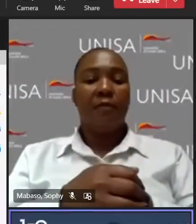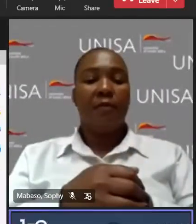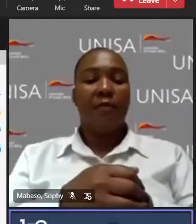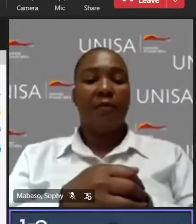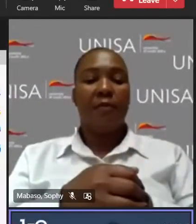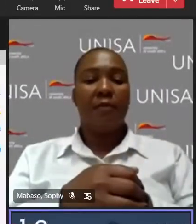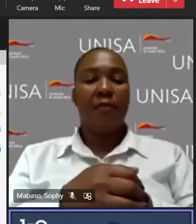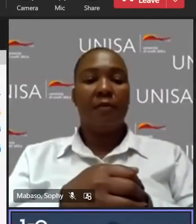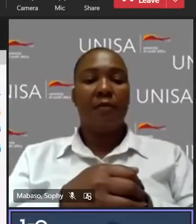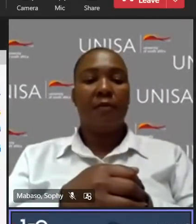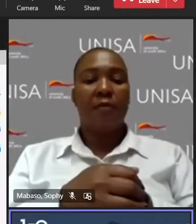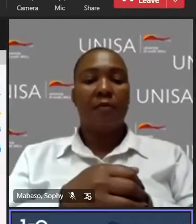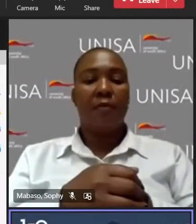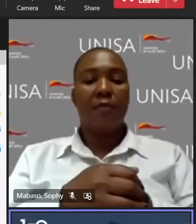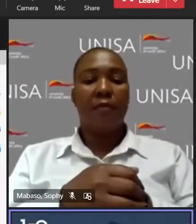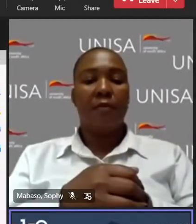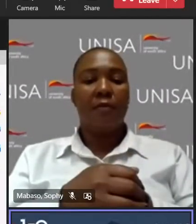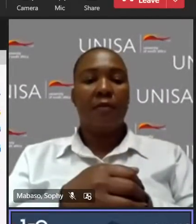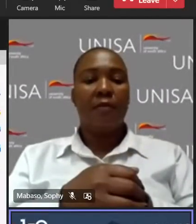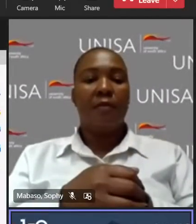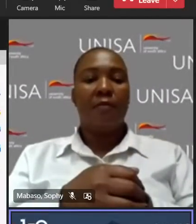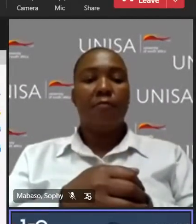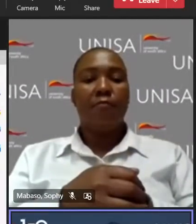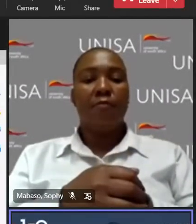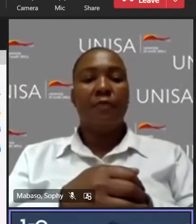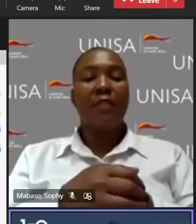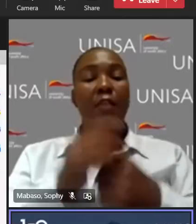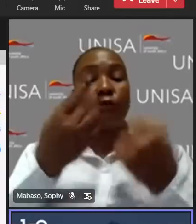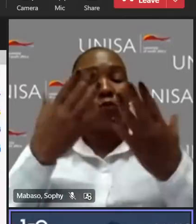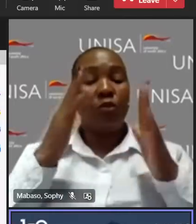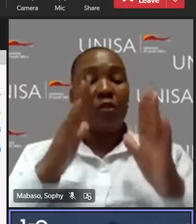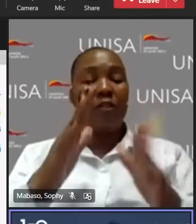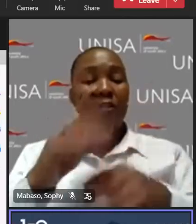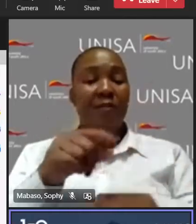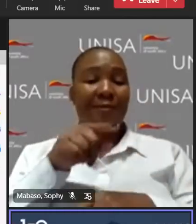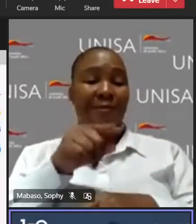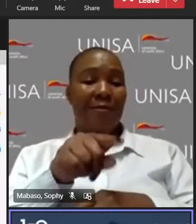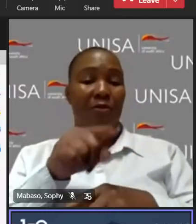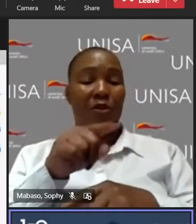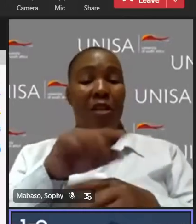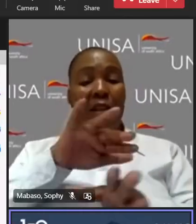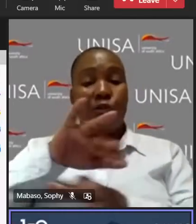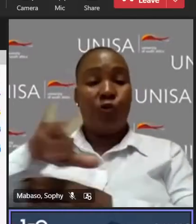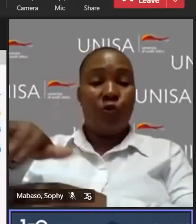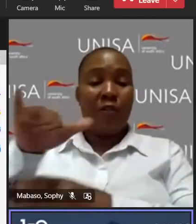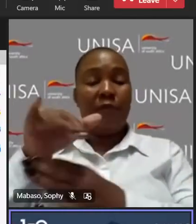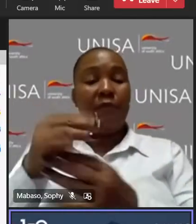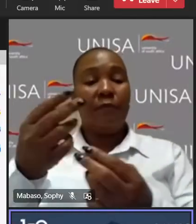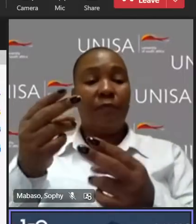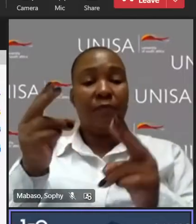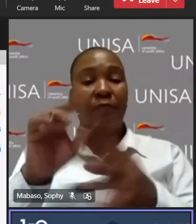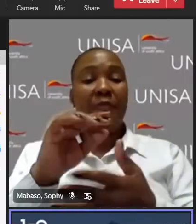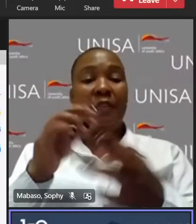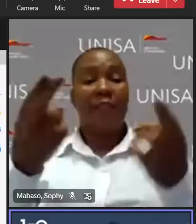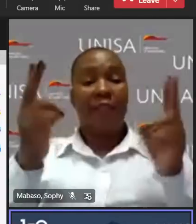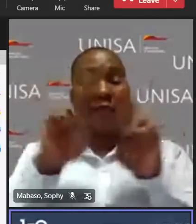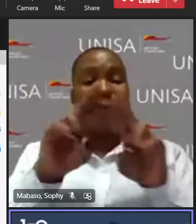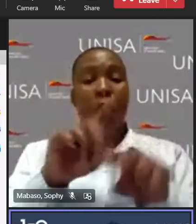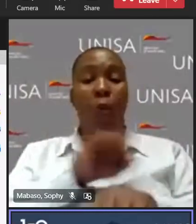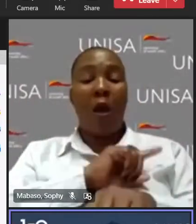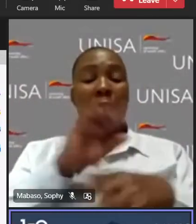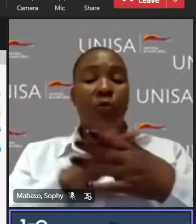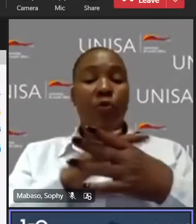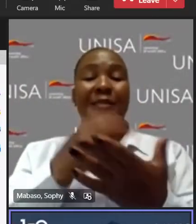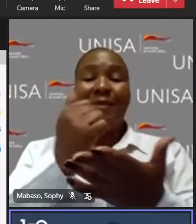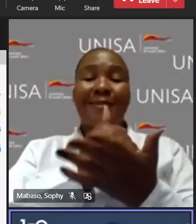Okay, there's a fault because obviously the student is not being excluded. She is a current registered student.